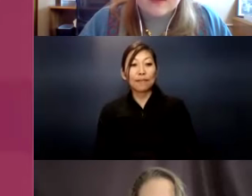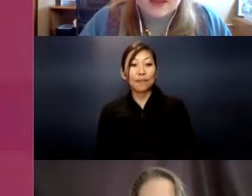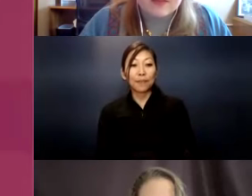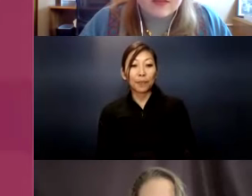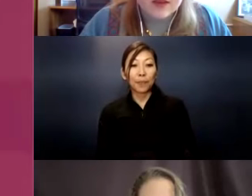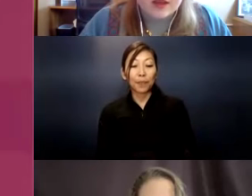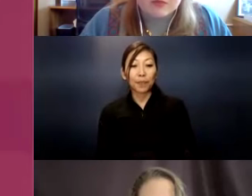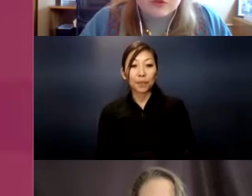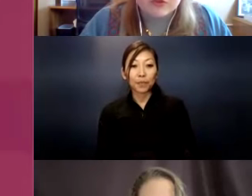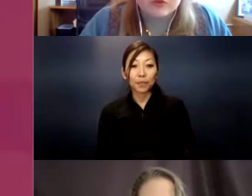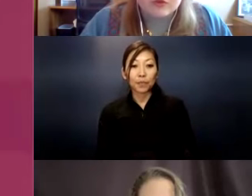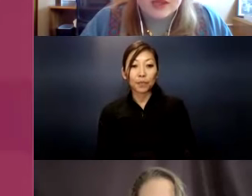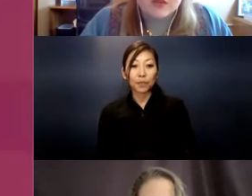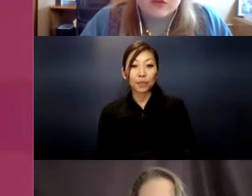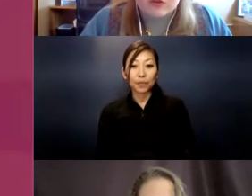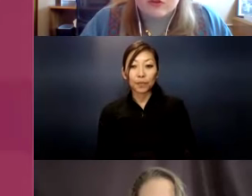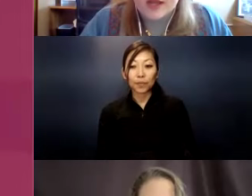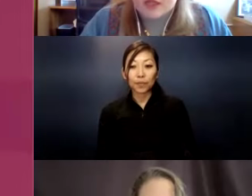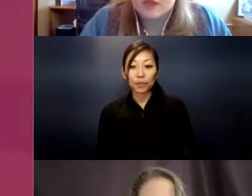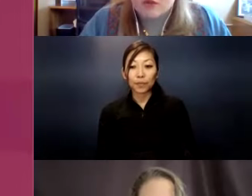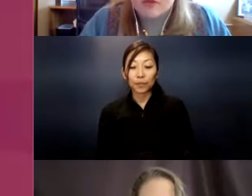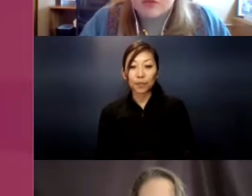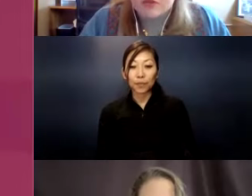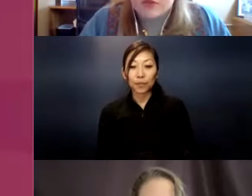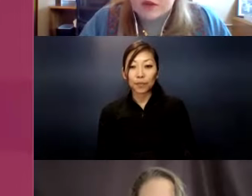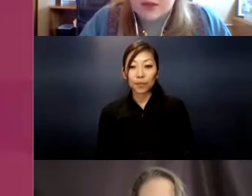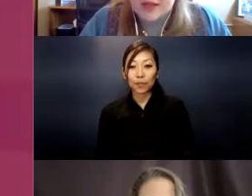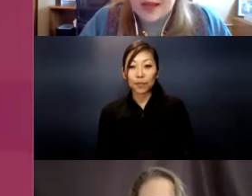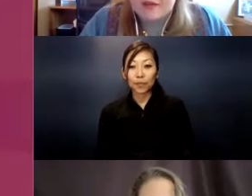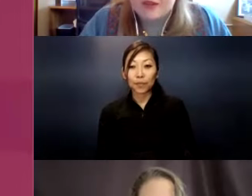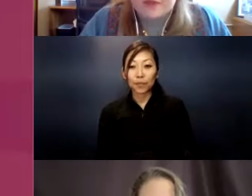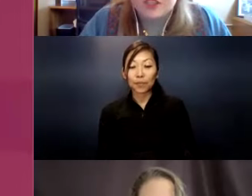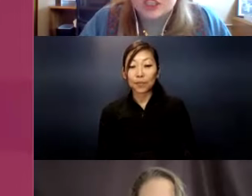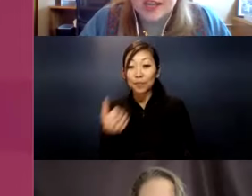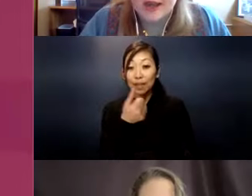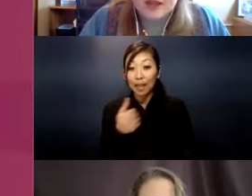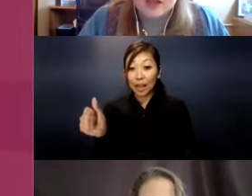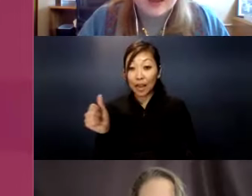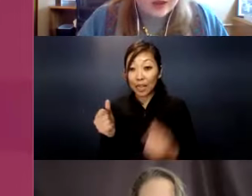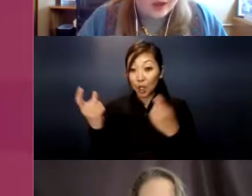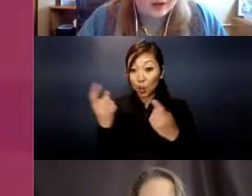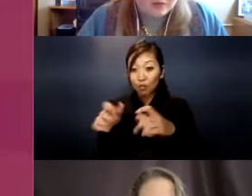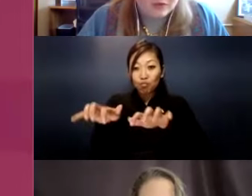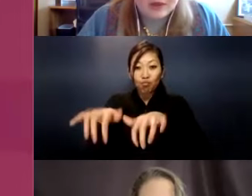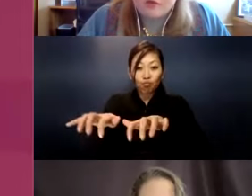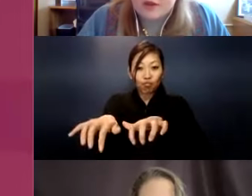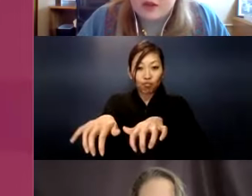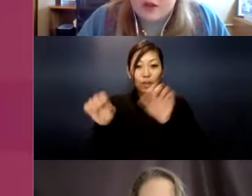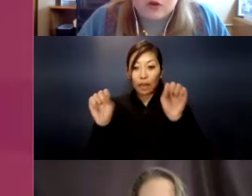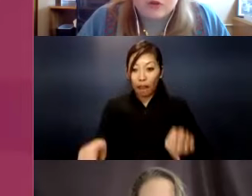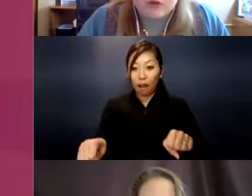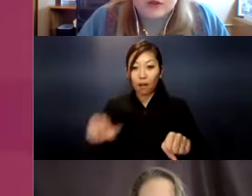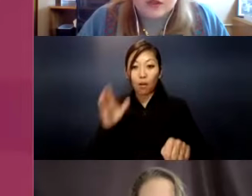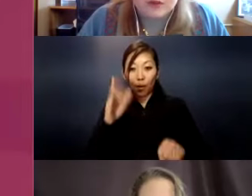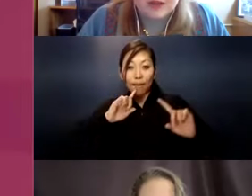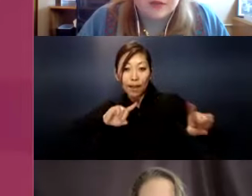But I want to take this time to answer any questions that you might have in the chat. And